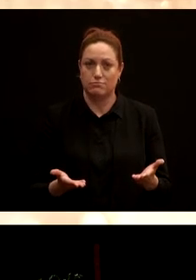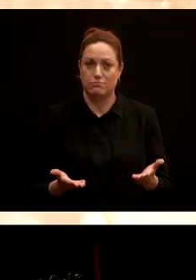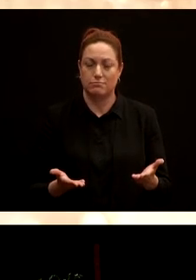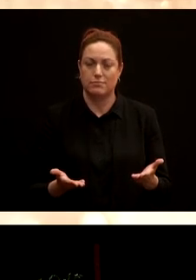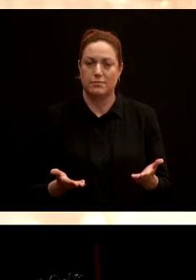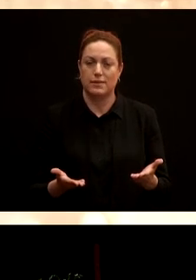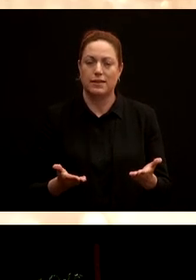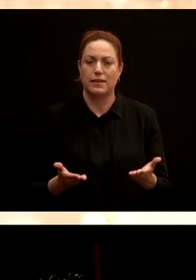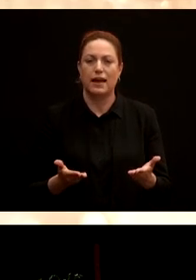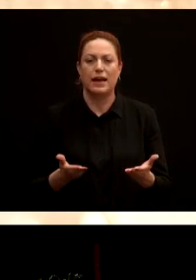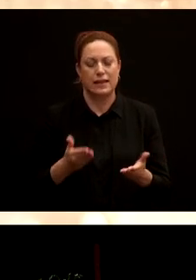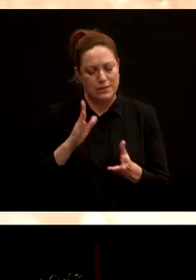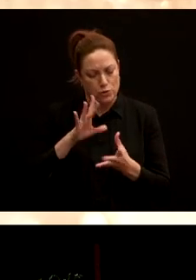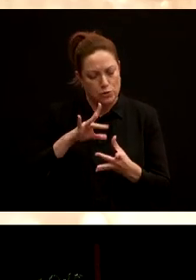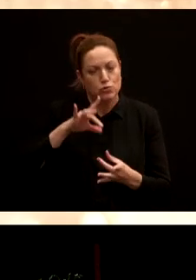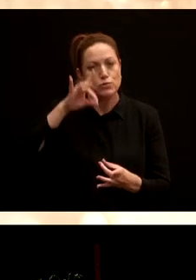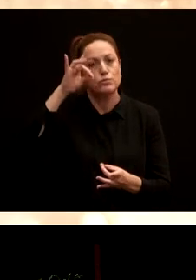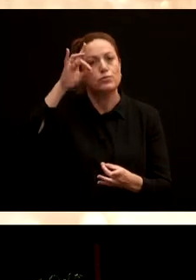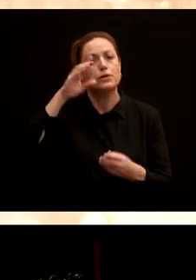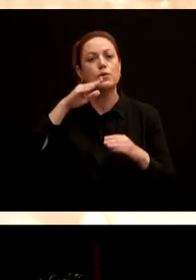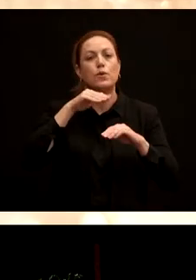the spirit of the dreaming.